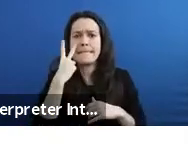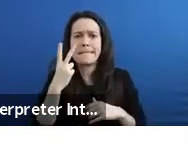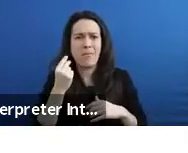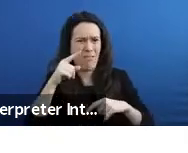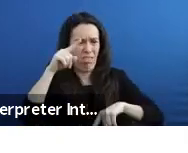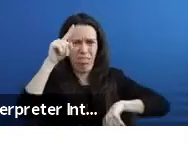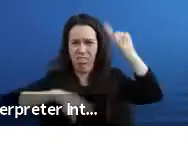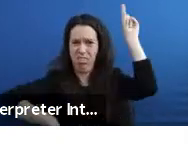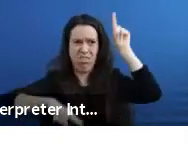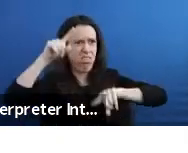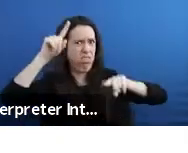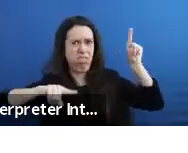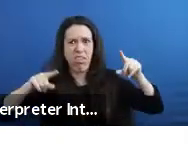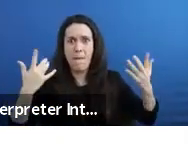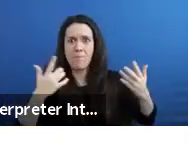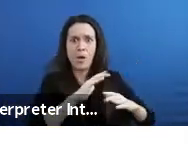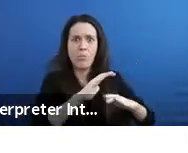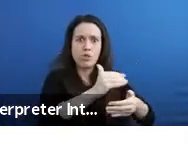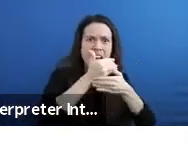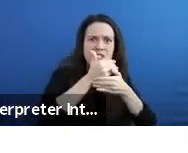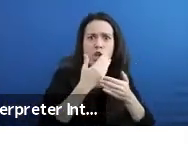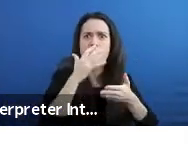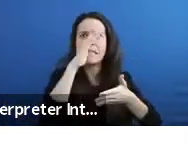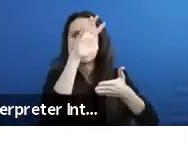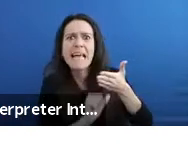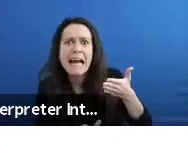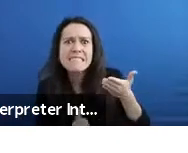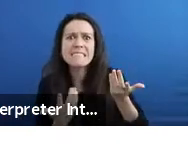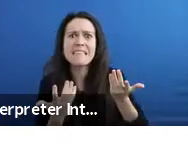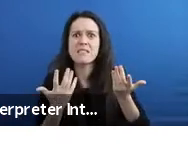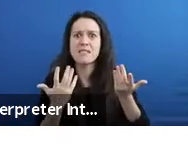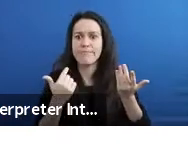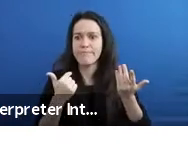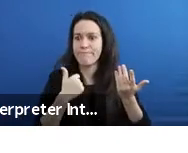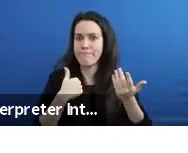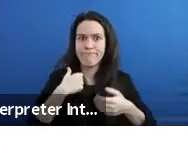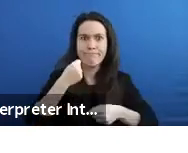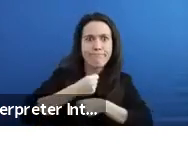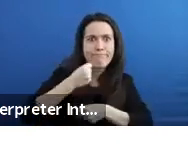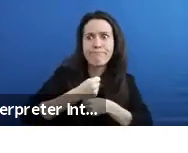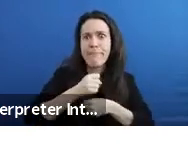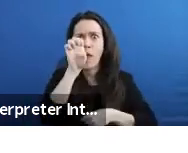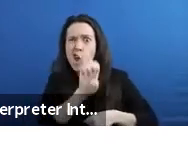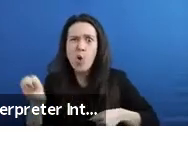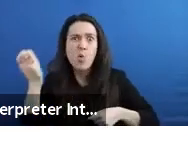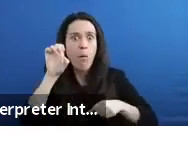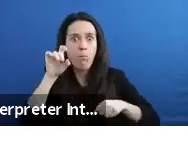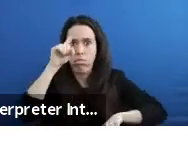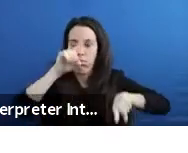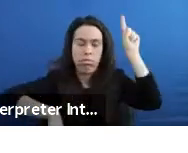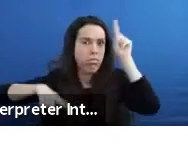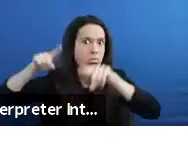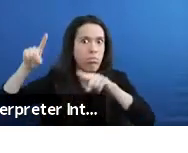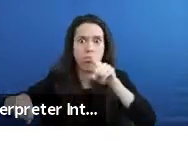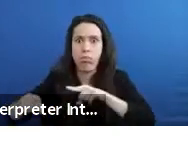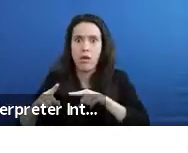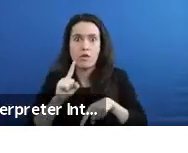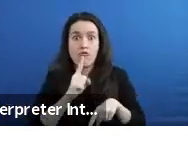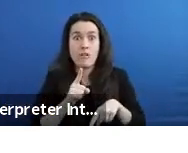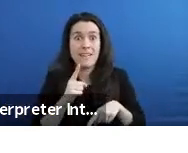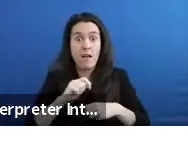disparity in social security taxation and fiscal treatments across Europe. And so the response to the